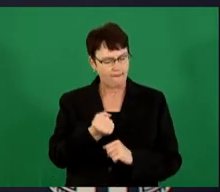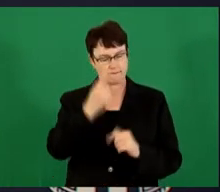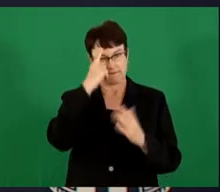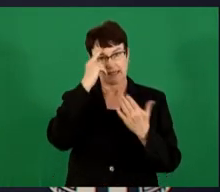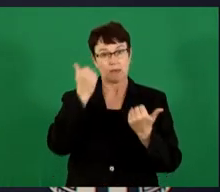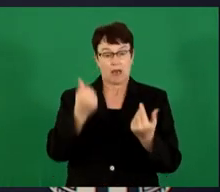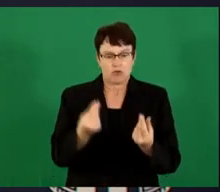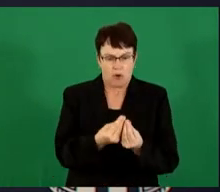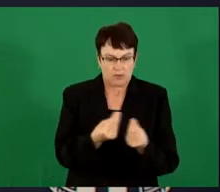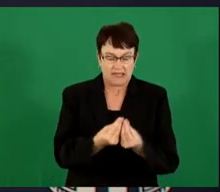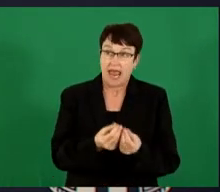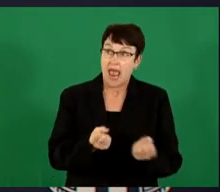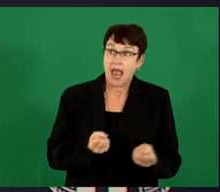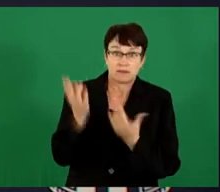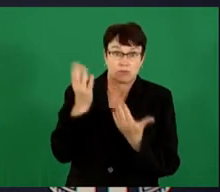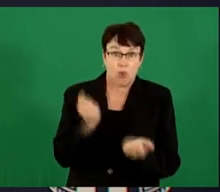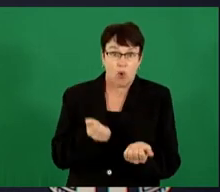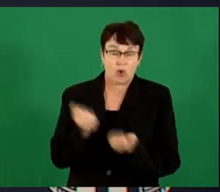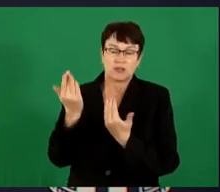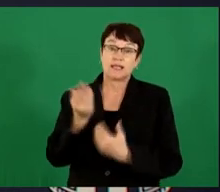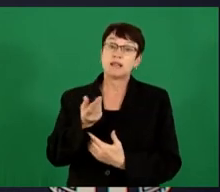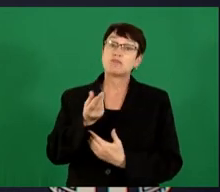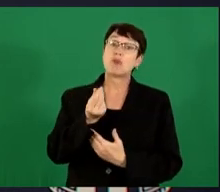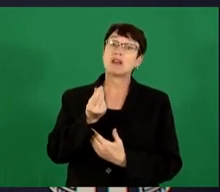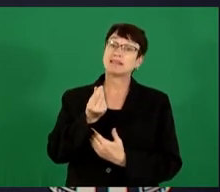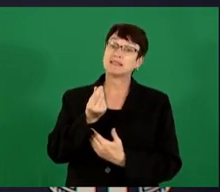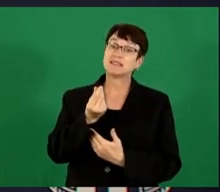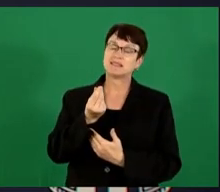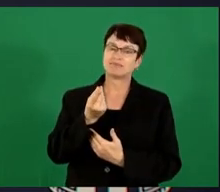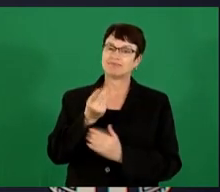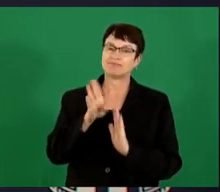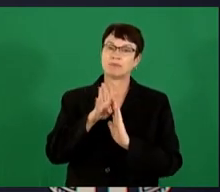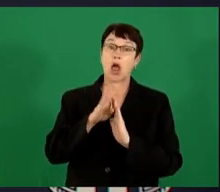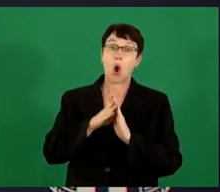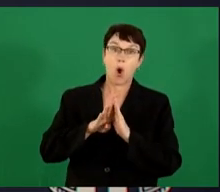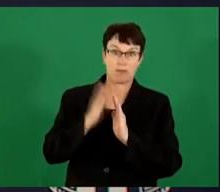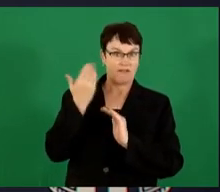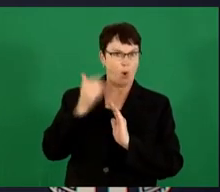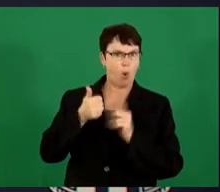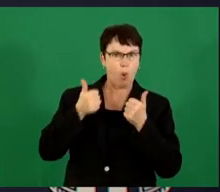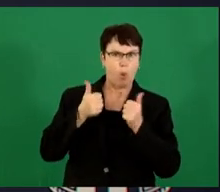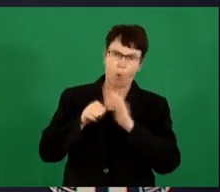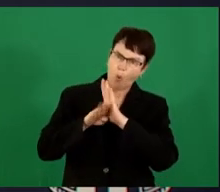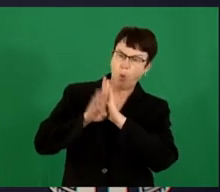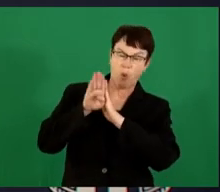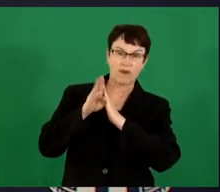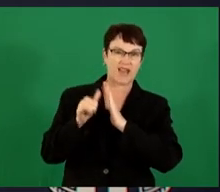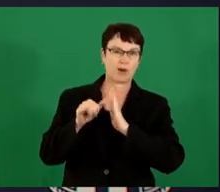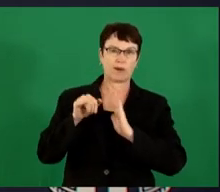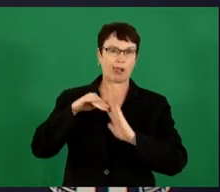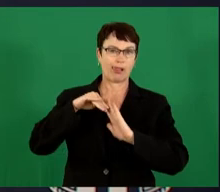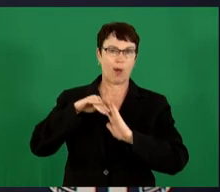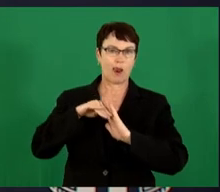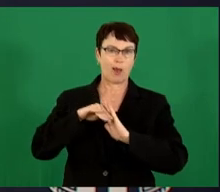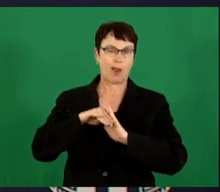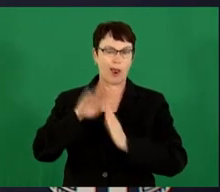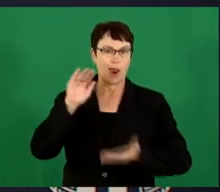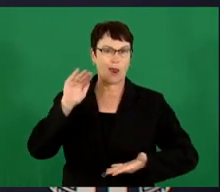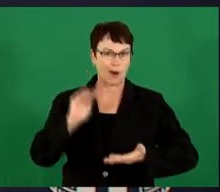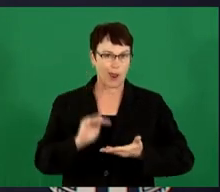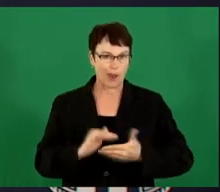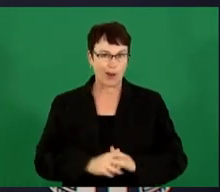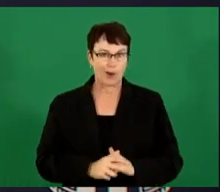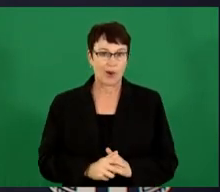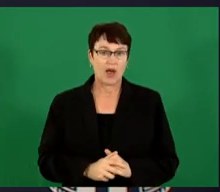export prices continue to trend gradually lower. While oil prices increased somewhat at the end